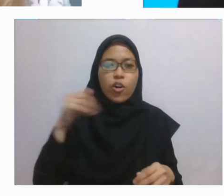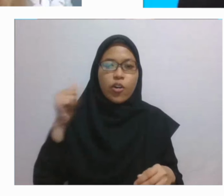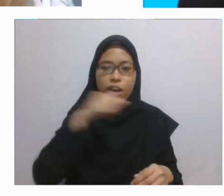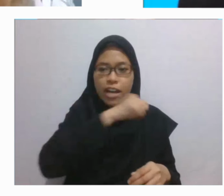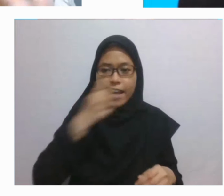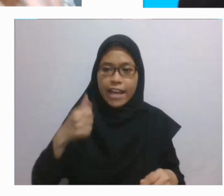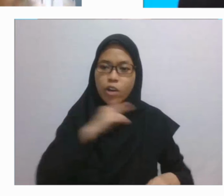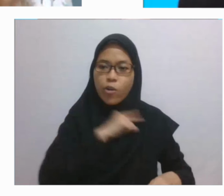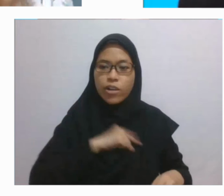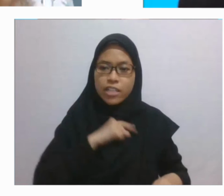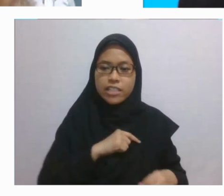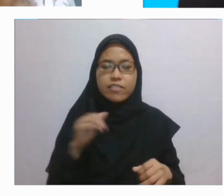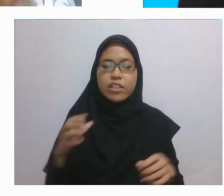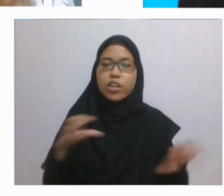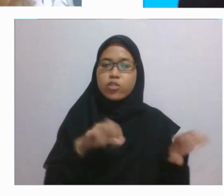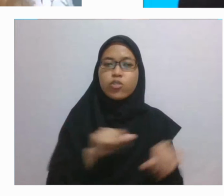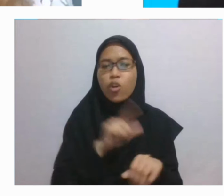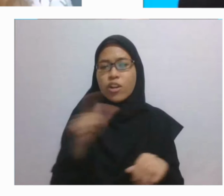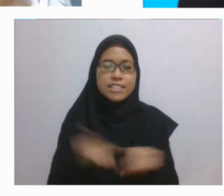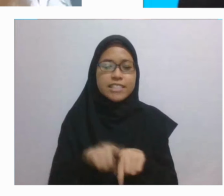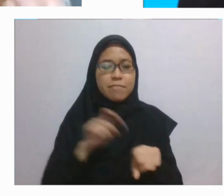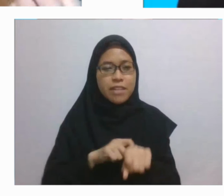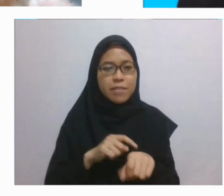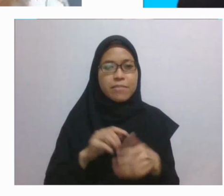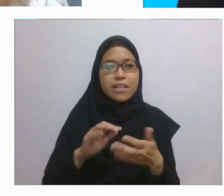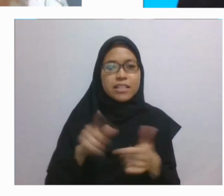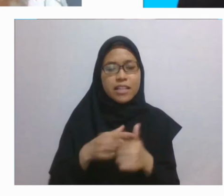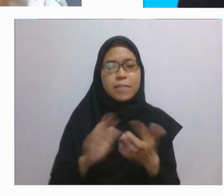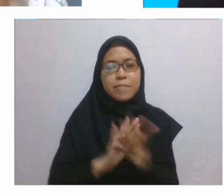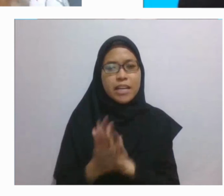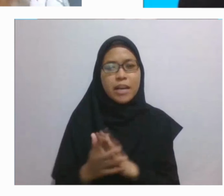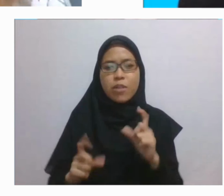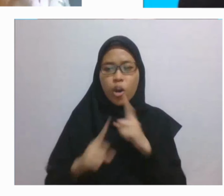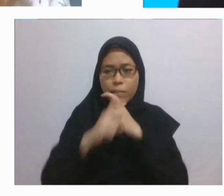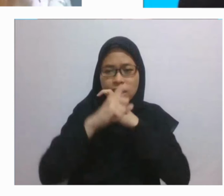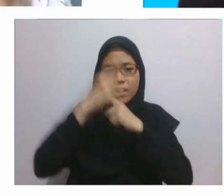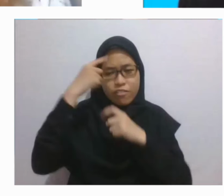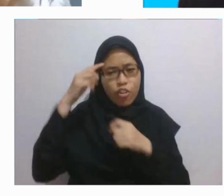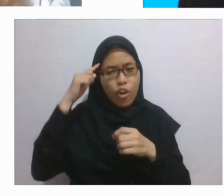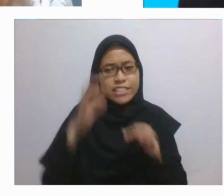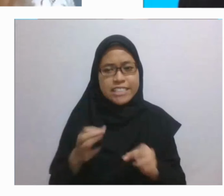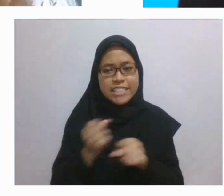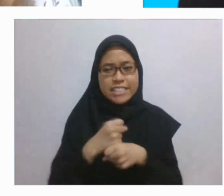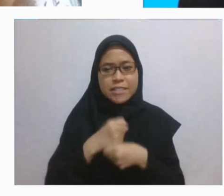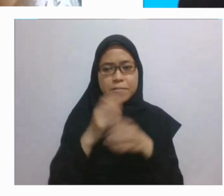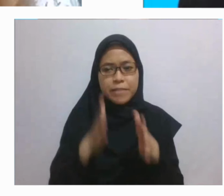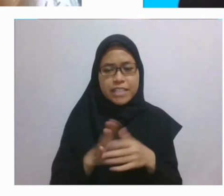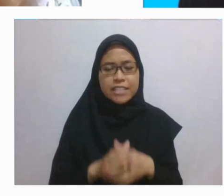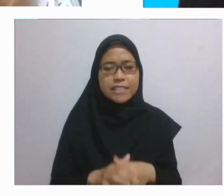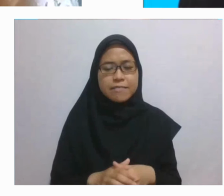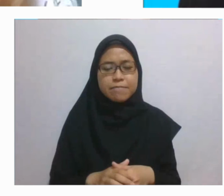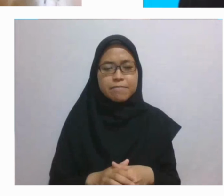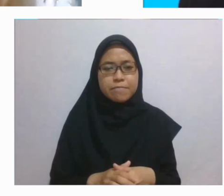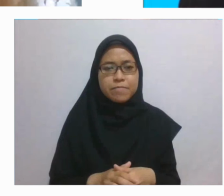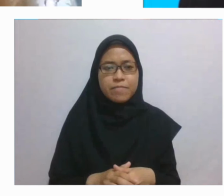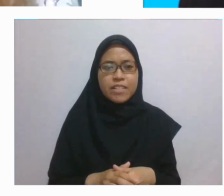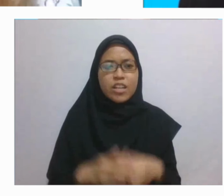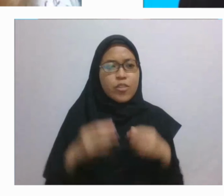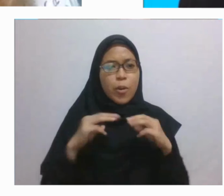same time. So it becomes very complicated for decision makers or those who are seeking to maintain and monitor nature-based solutions over